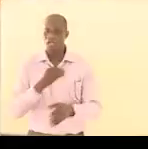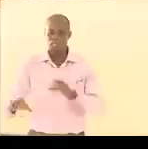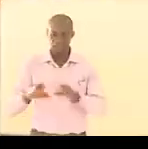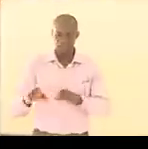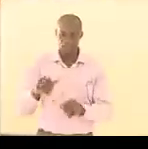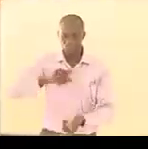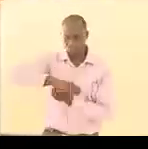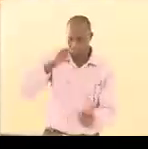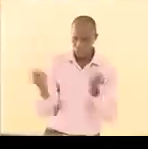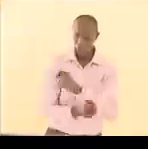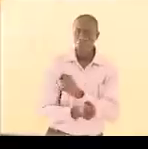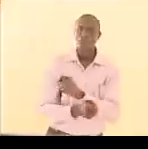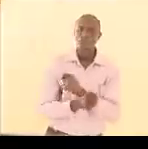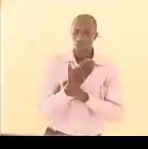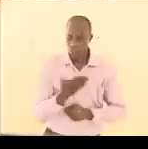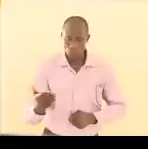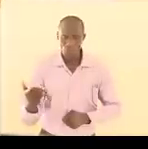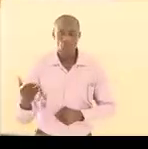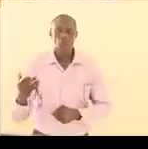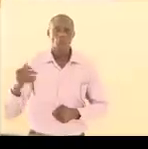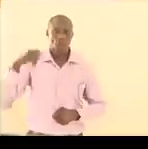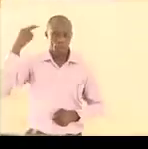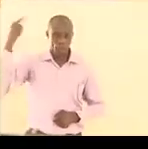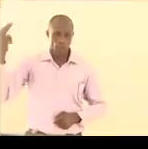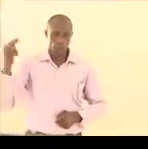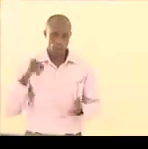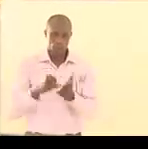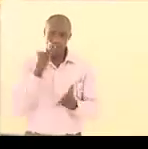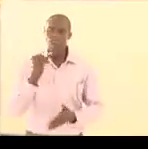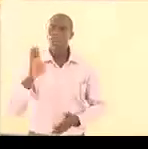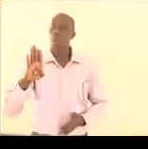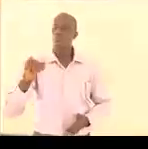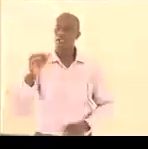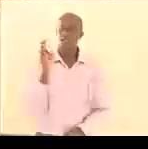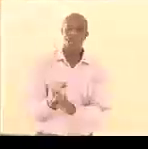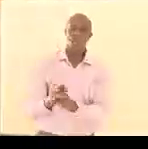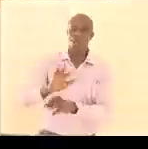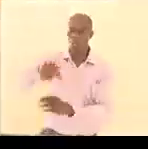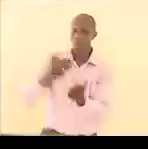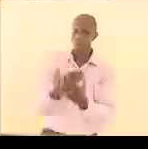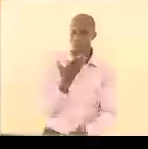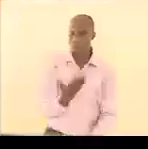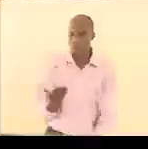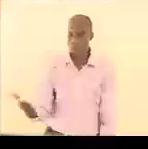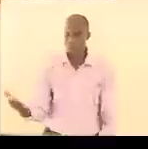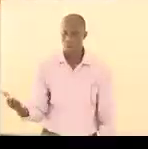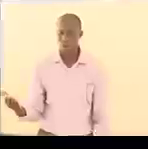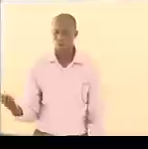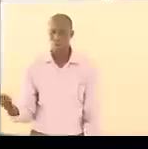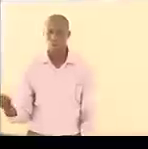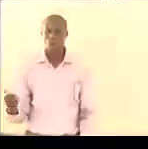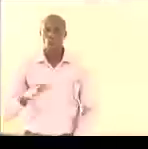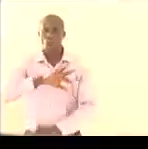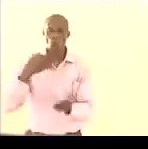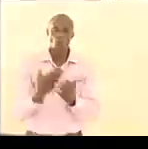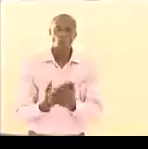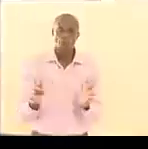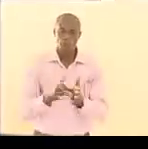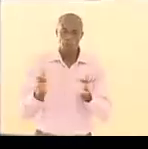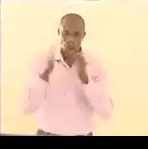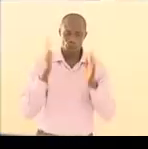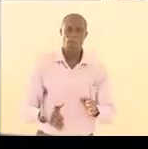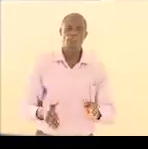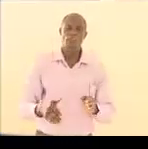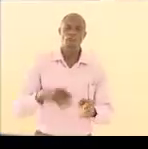their activities changed the course of history. It is by faith. All these